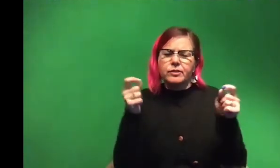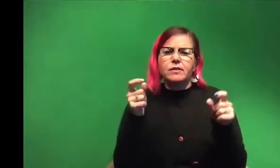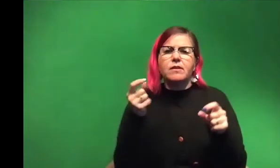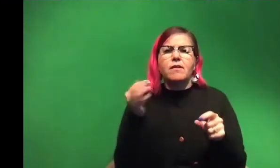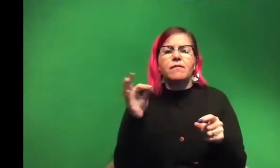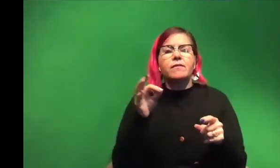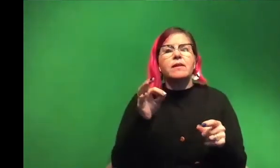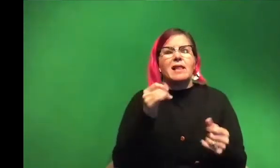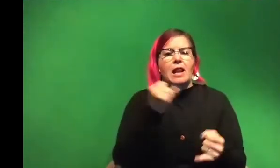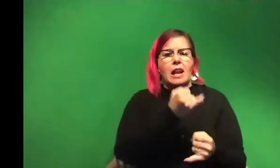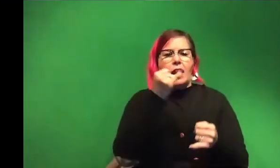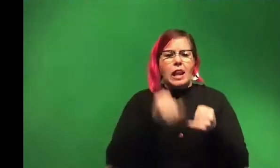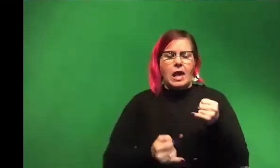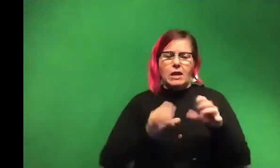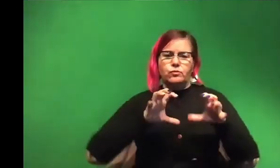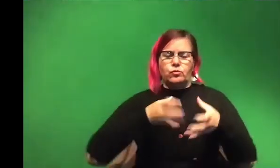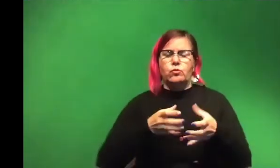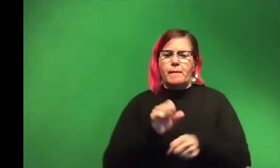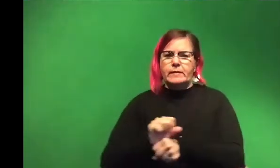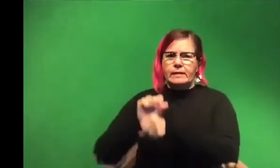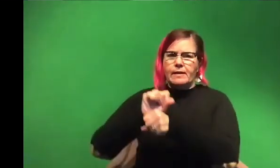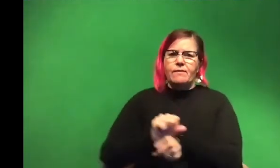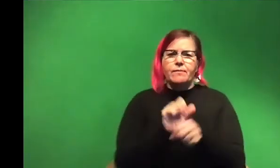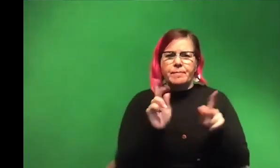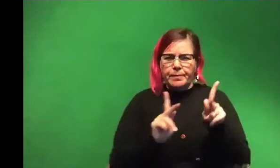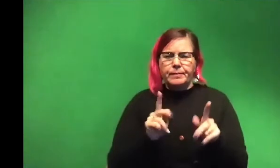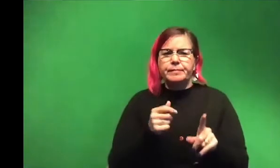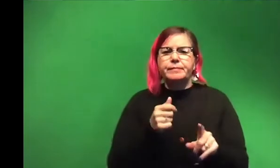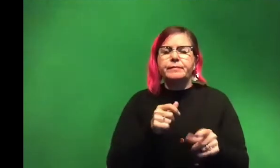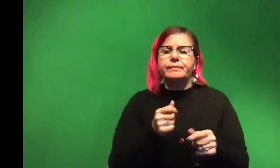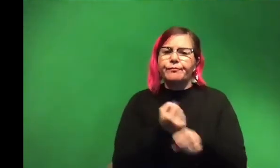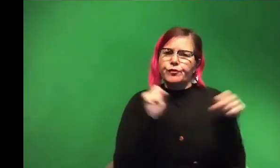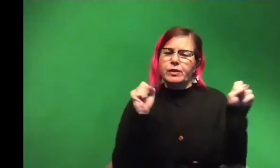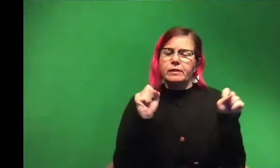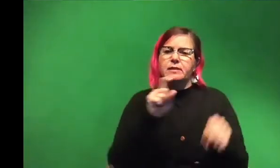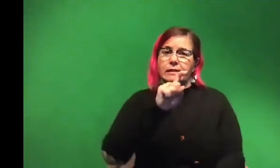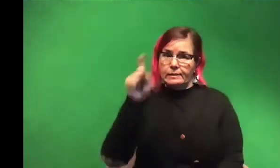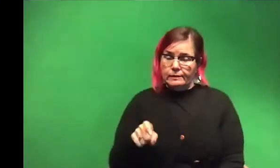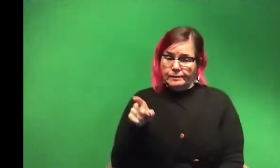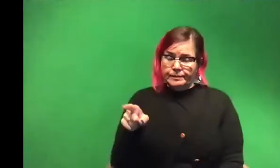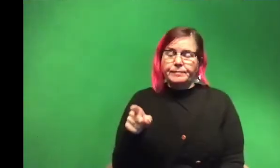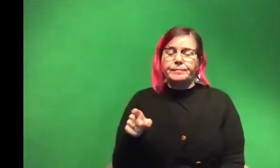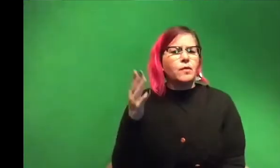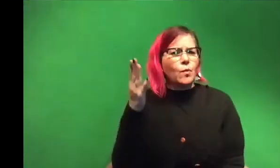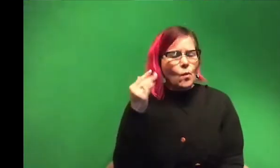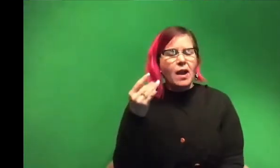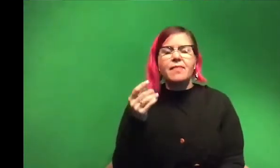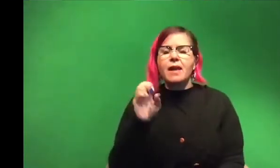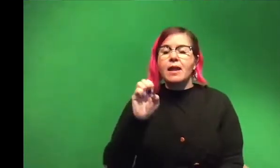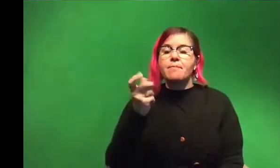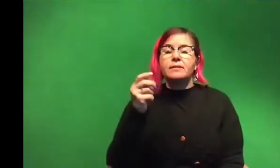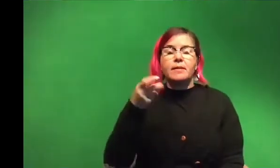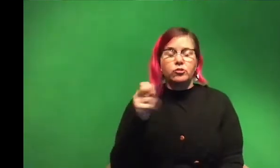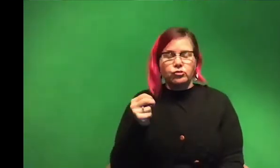the last group of enslaved people were emancipated in Texas, because the